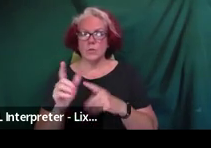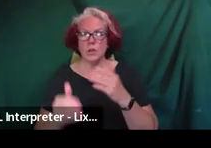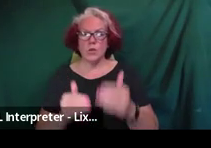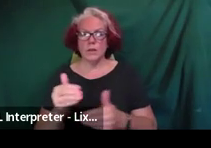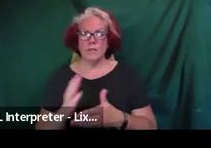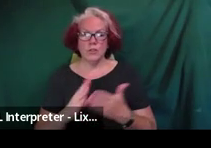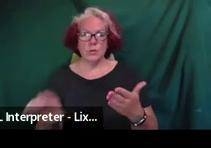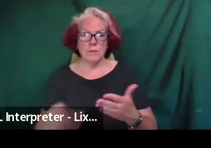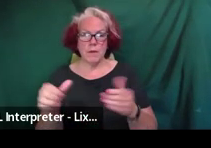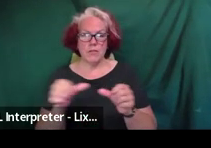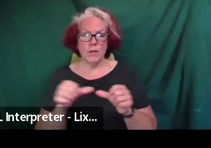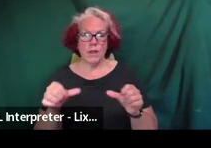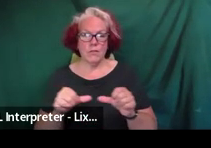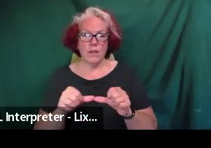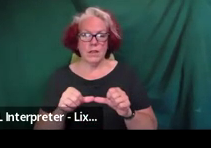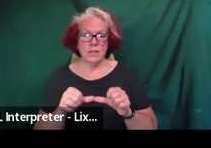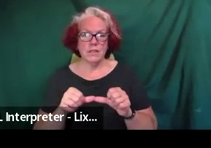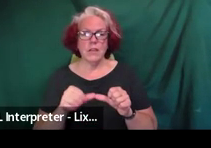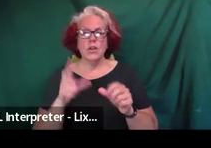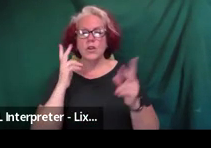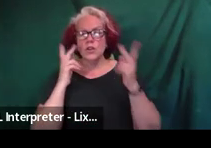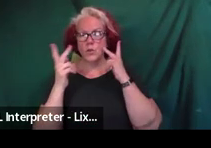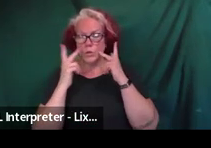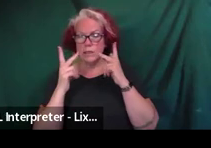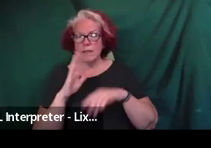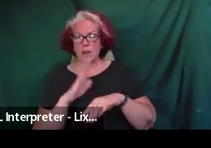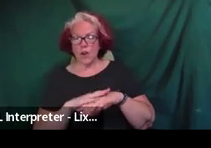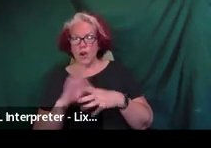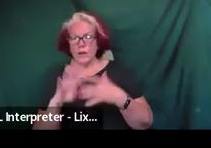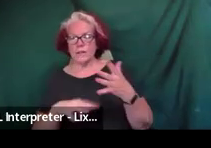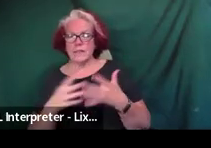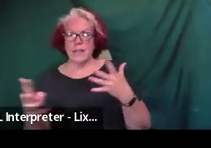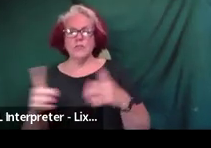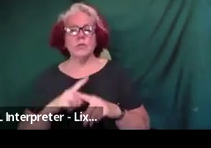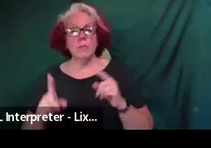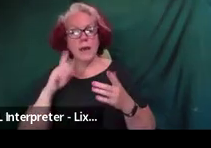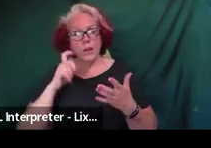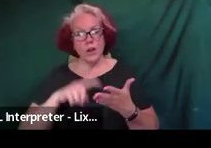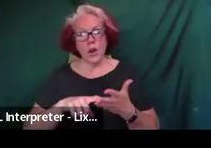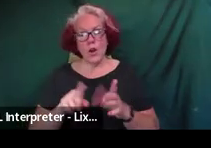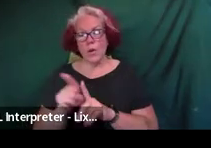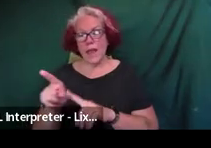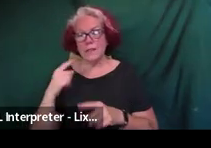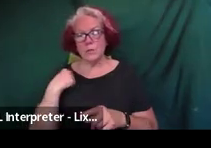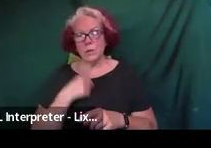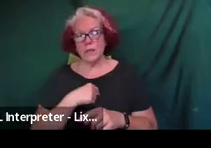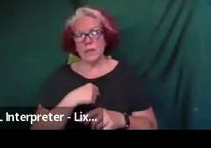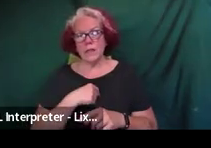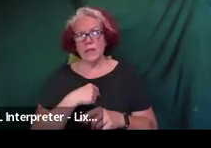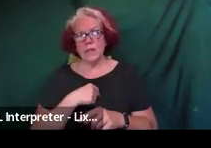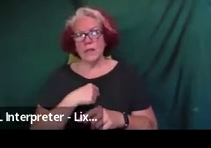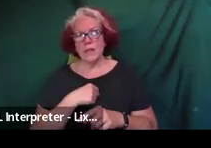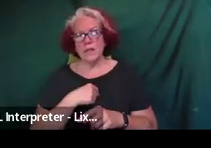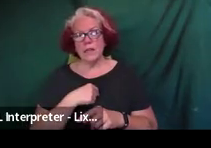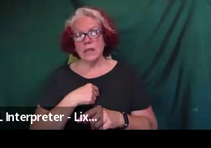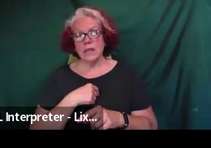other areas, and that you will see that they're on schedule. But note that as we come back to provide the